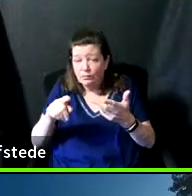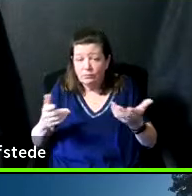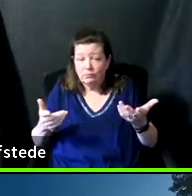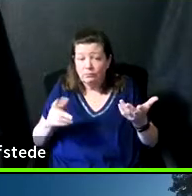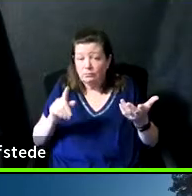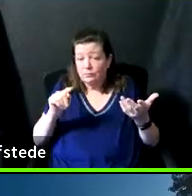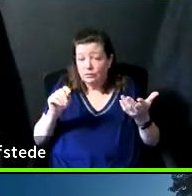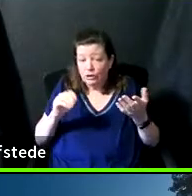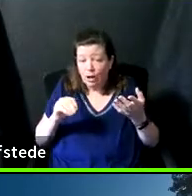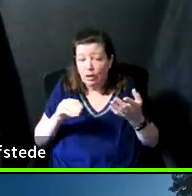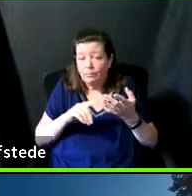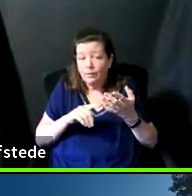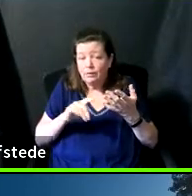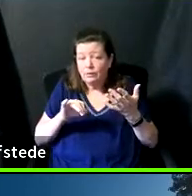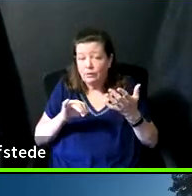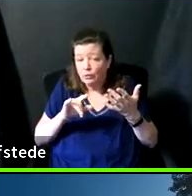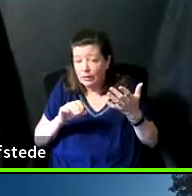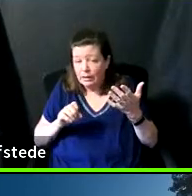Tom, Julie,